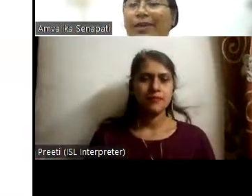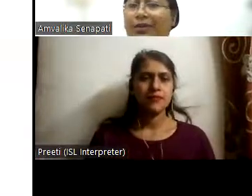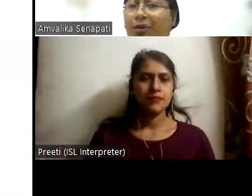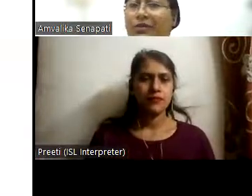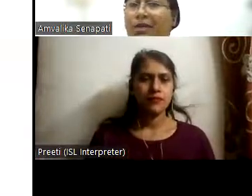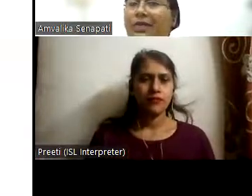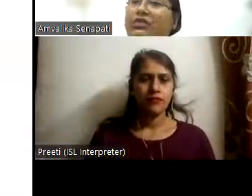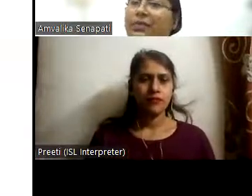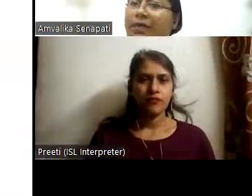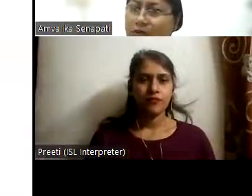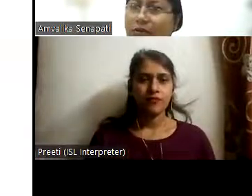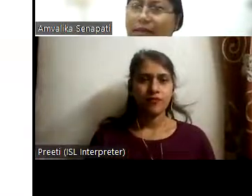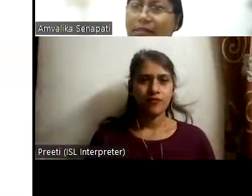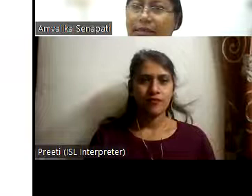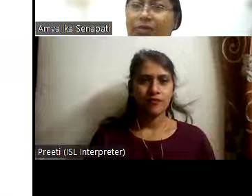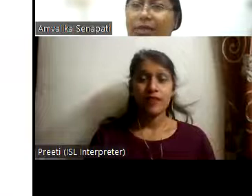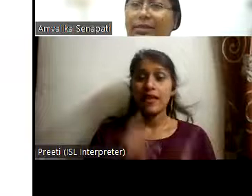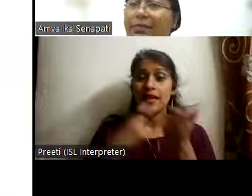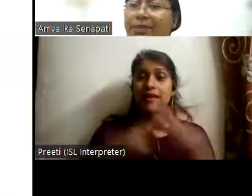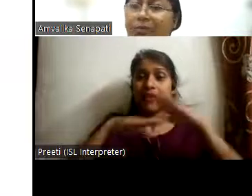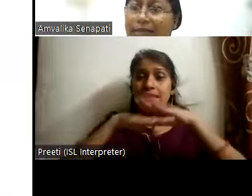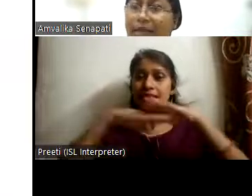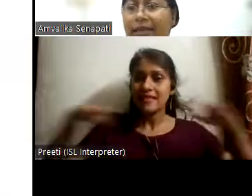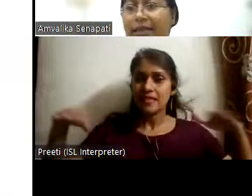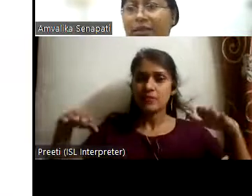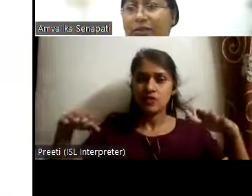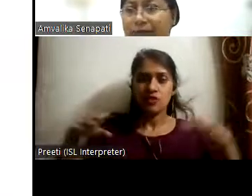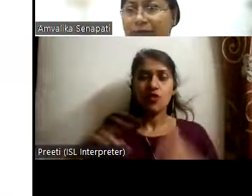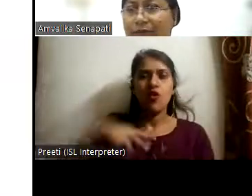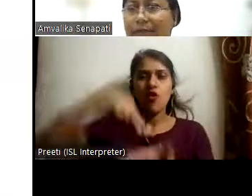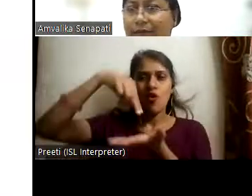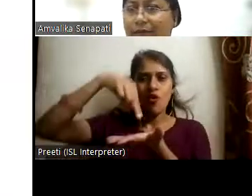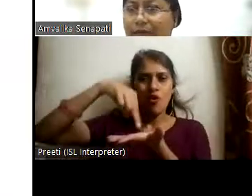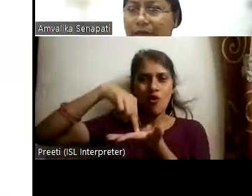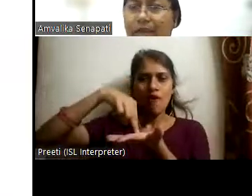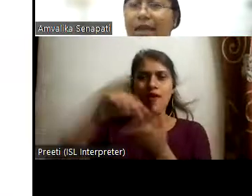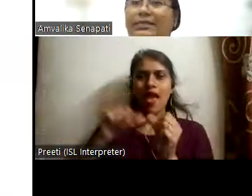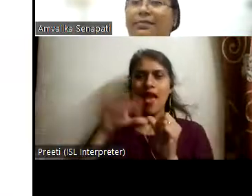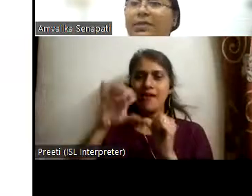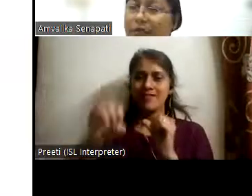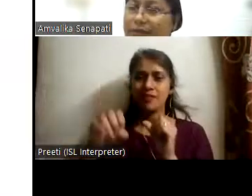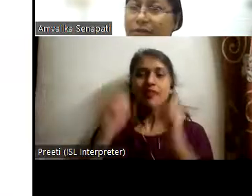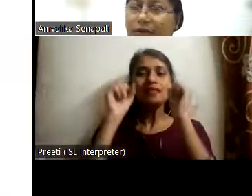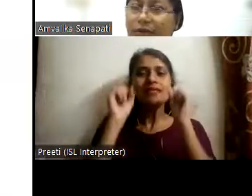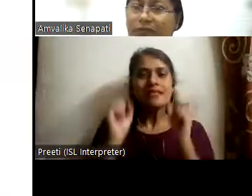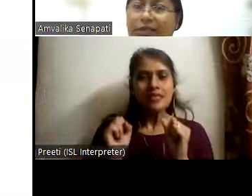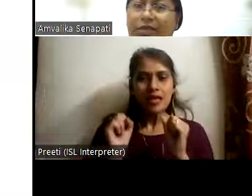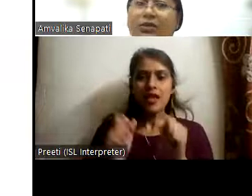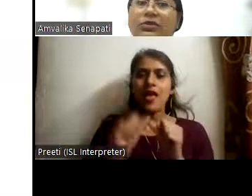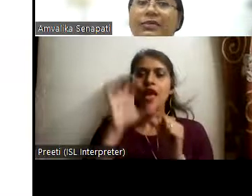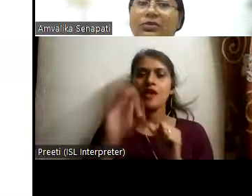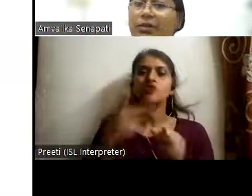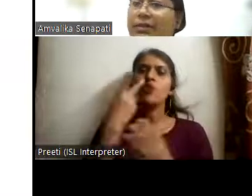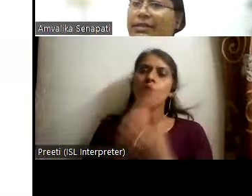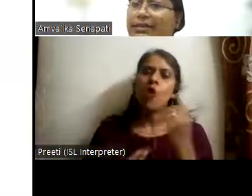When we have a counter, it has to be at two heights, so that somebody who's standing is also able to access the counter, and somebody who's sitting on a wheelchair is